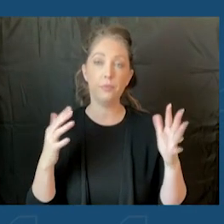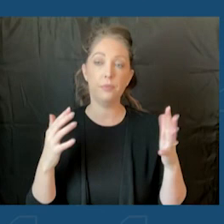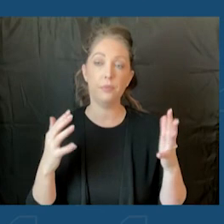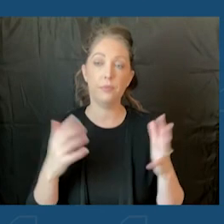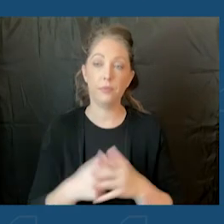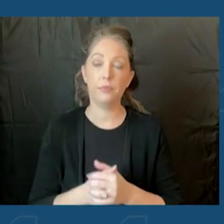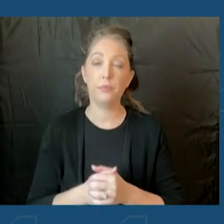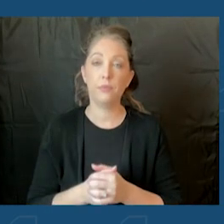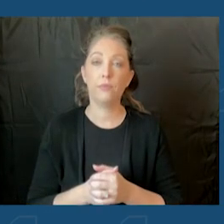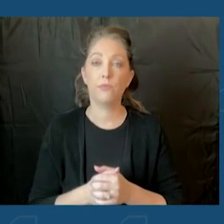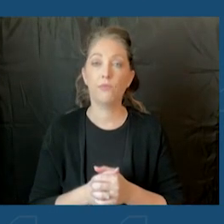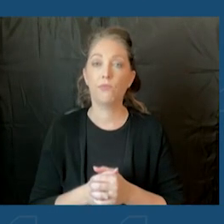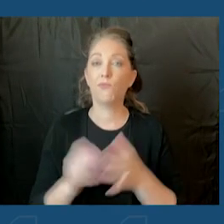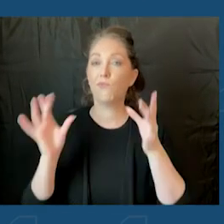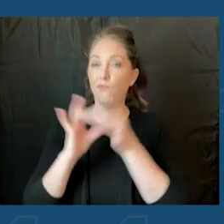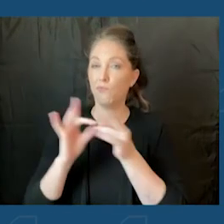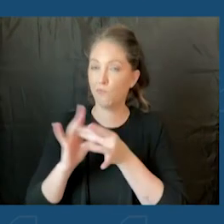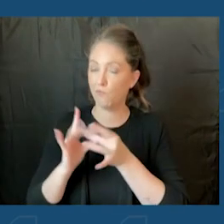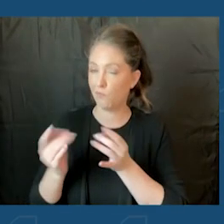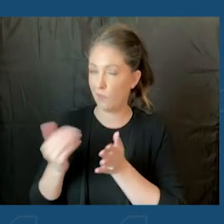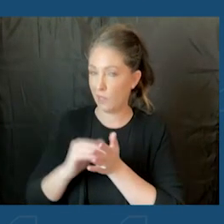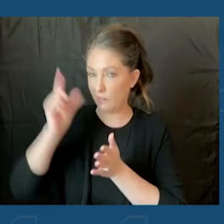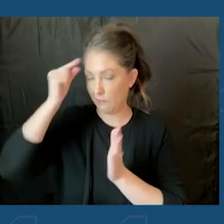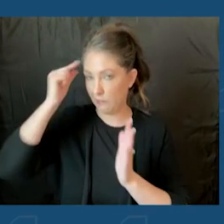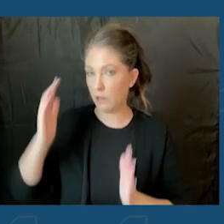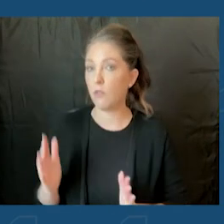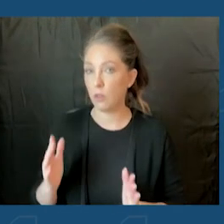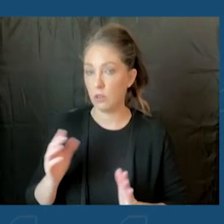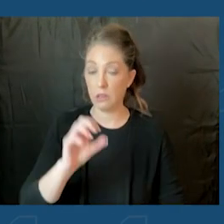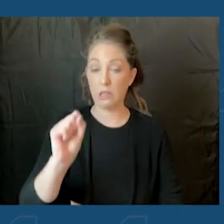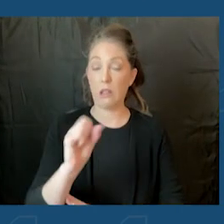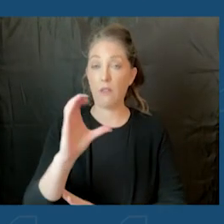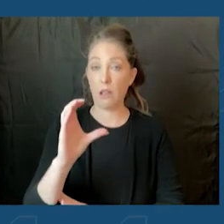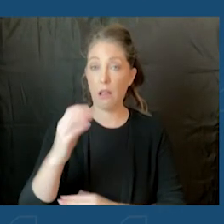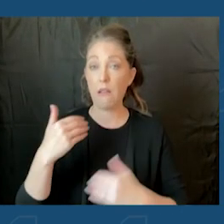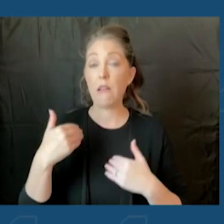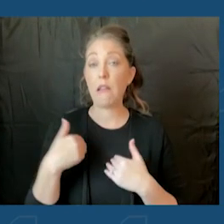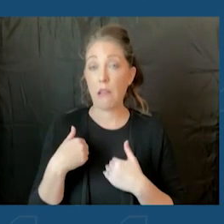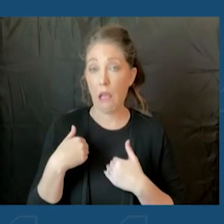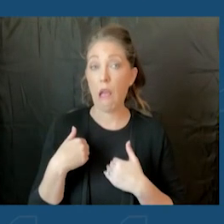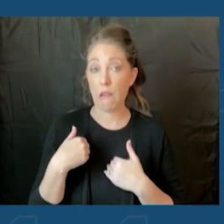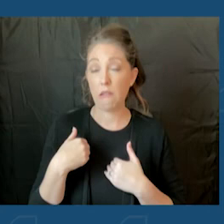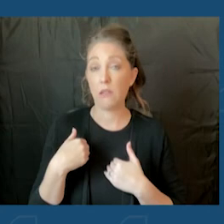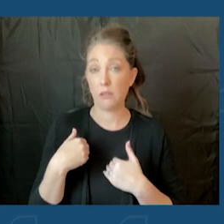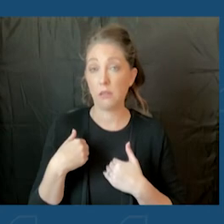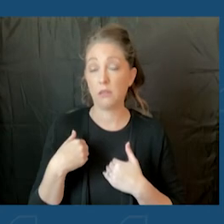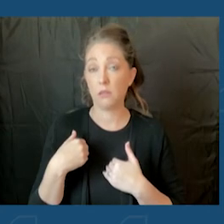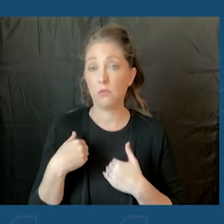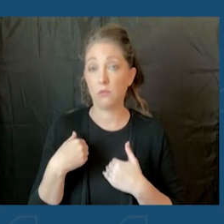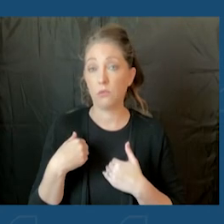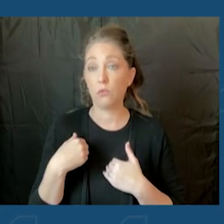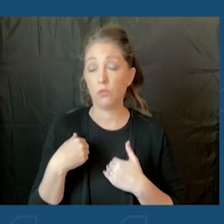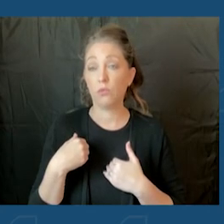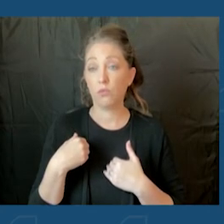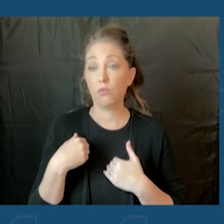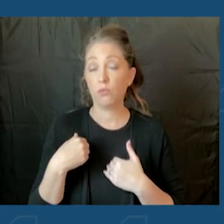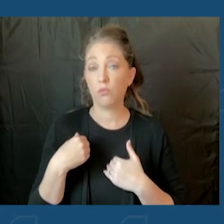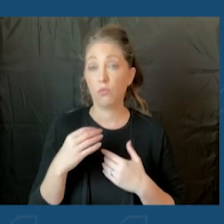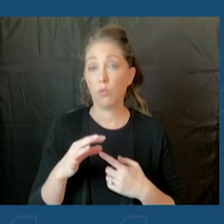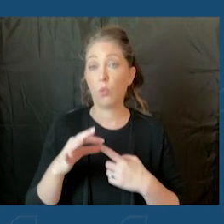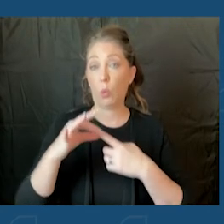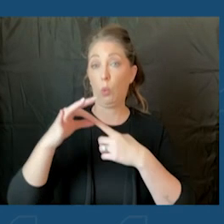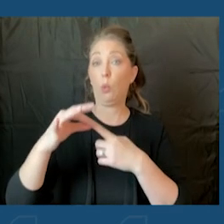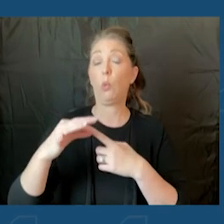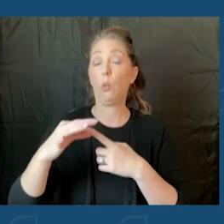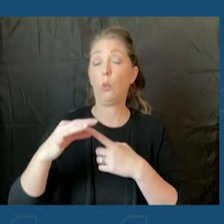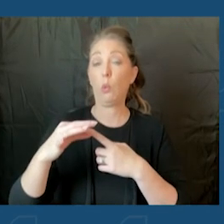To repeat what the governor has said, the Suffolk County has the unique distinction of being the front runner of ERPOs in the